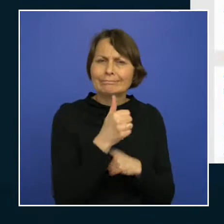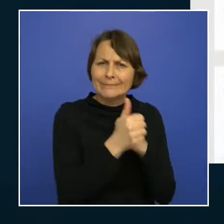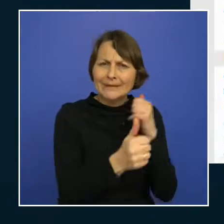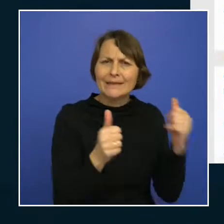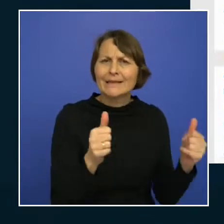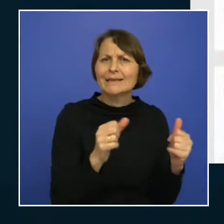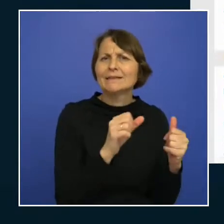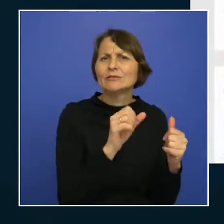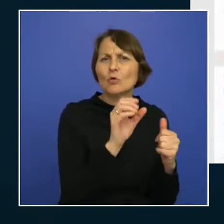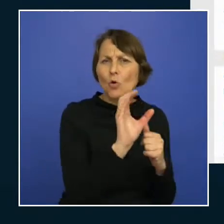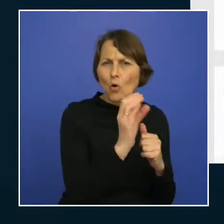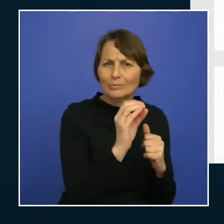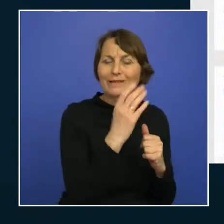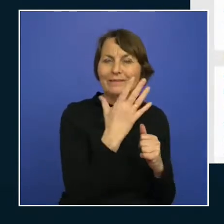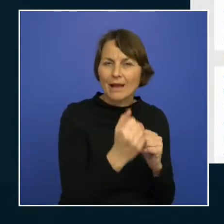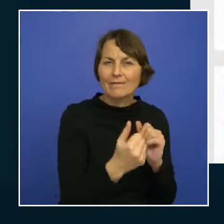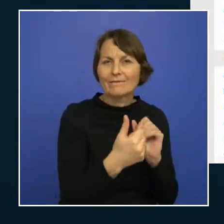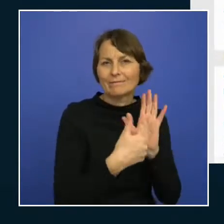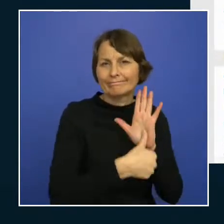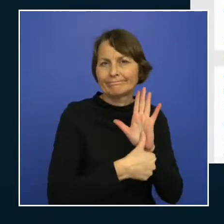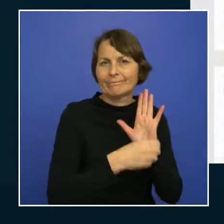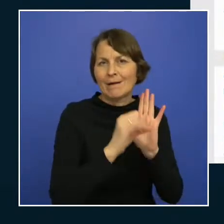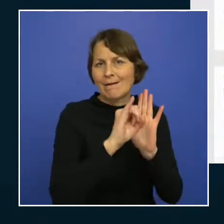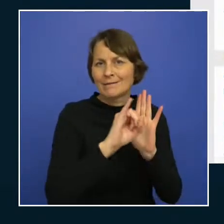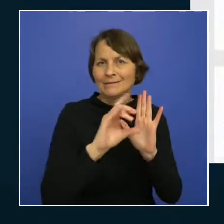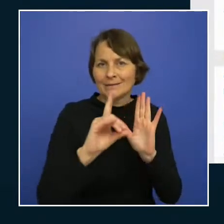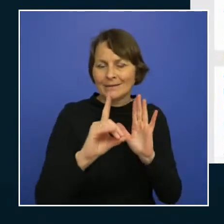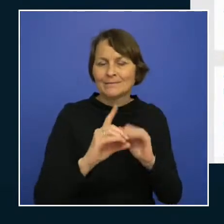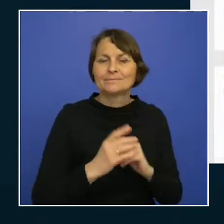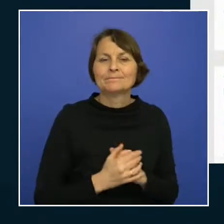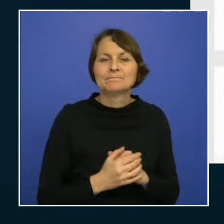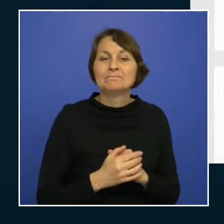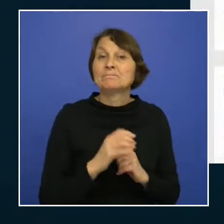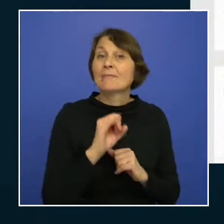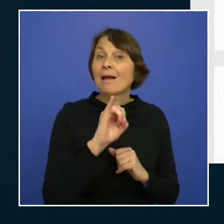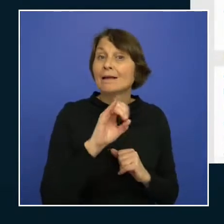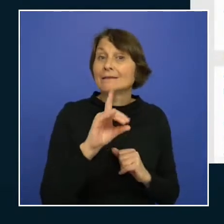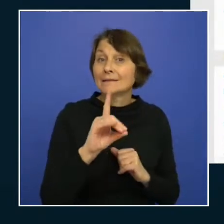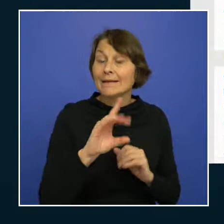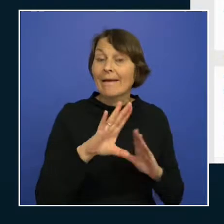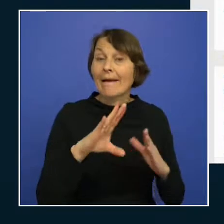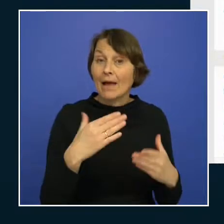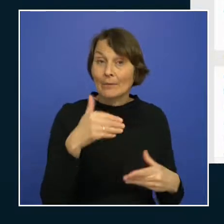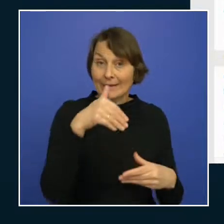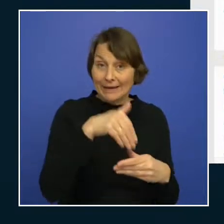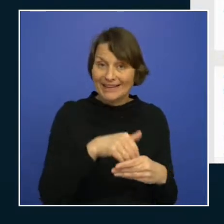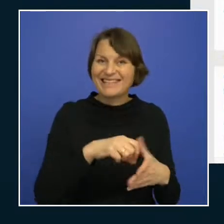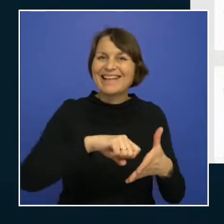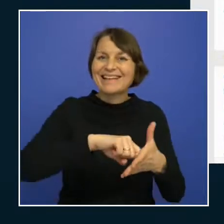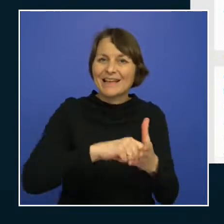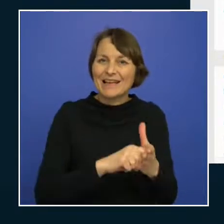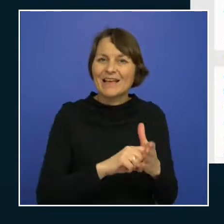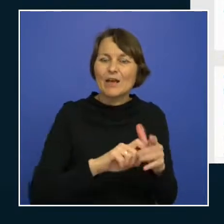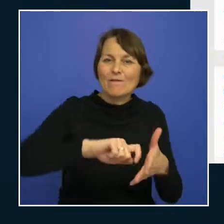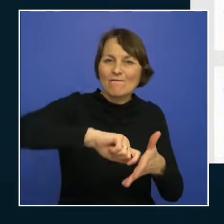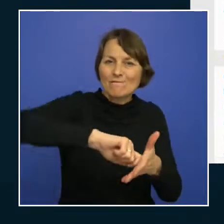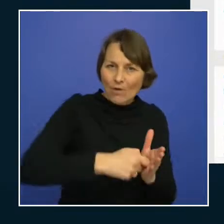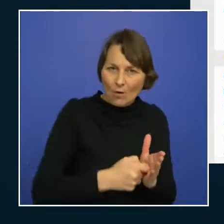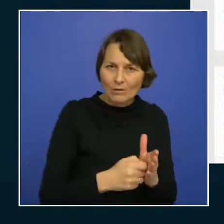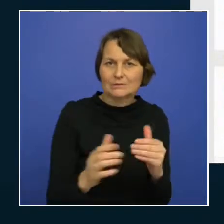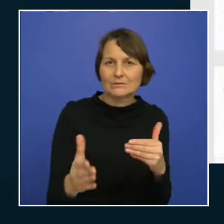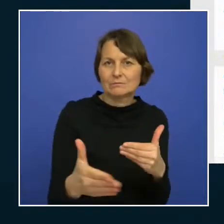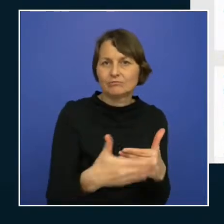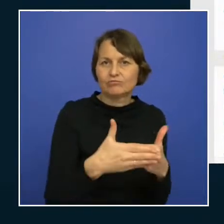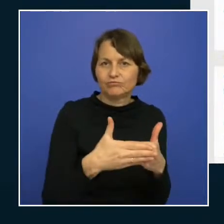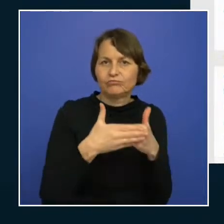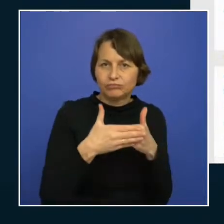unique ID. And this ID is used inside the key vault. So the key vault has an access policy that uses